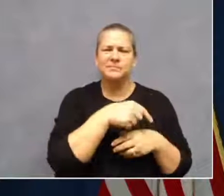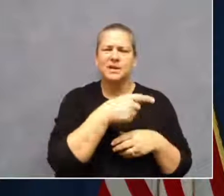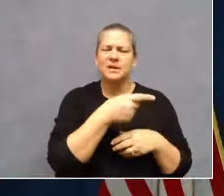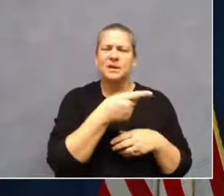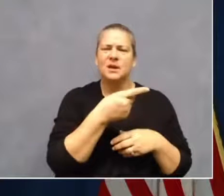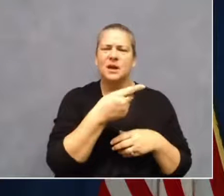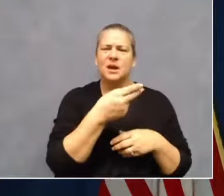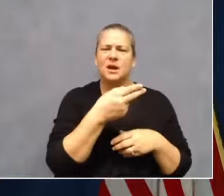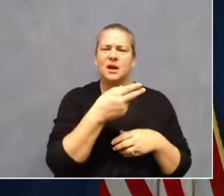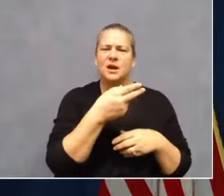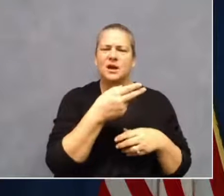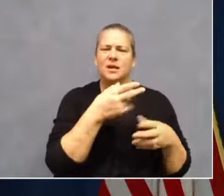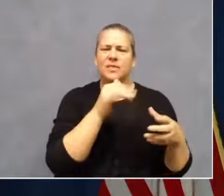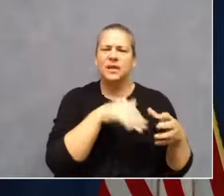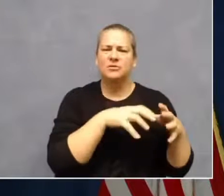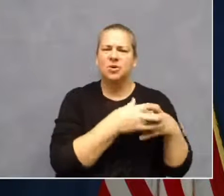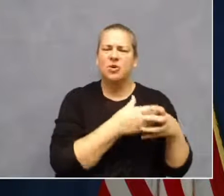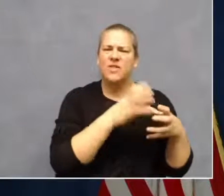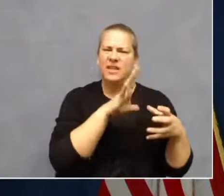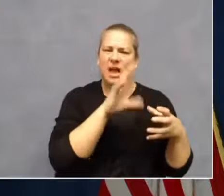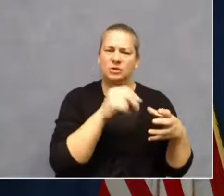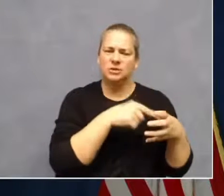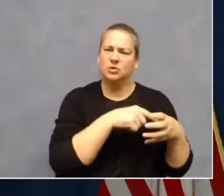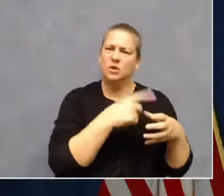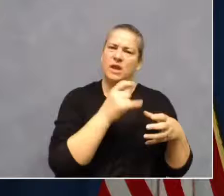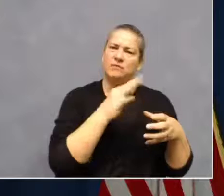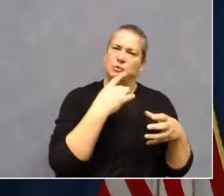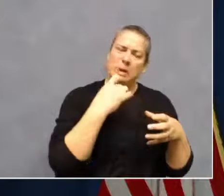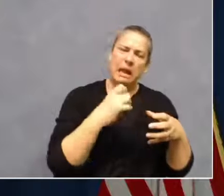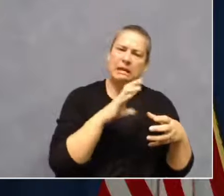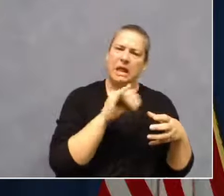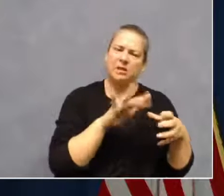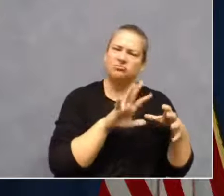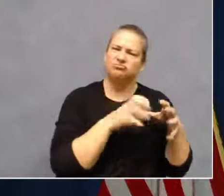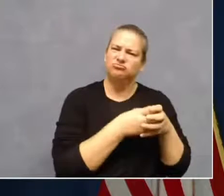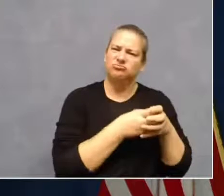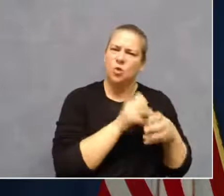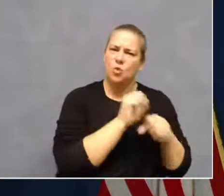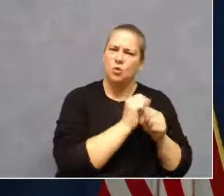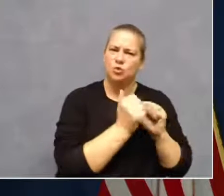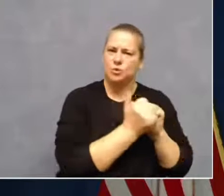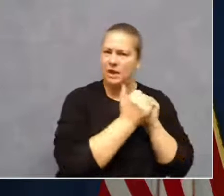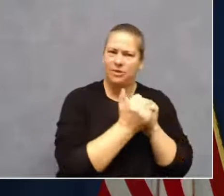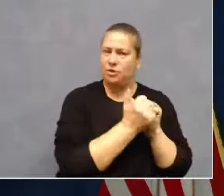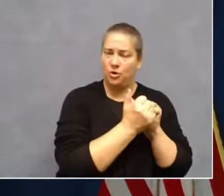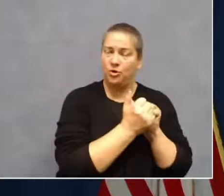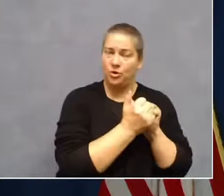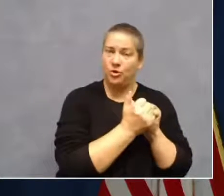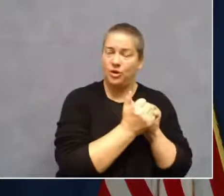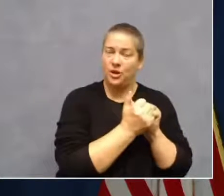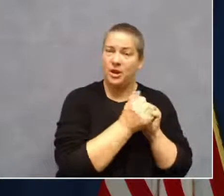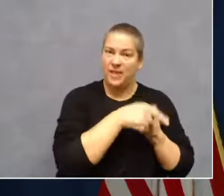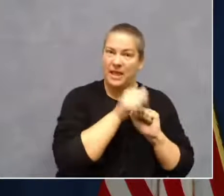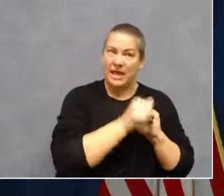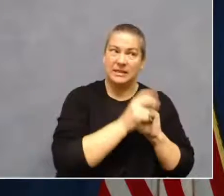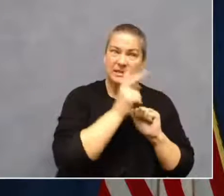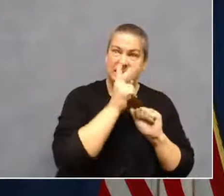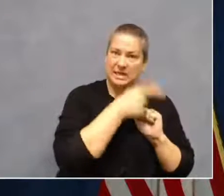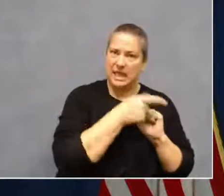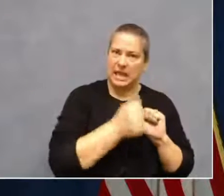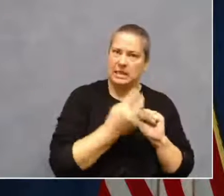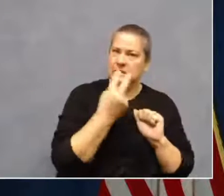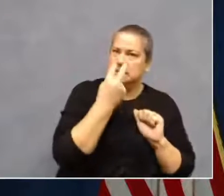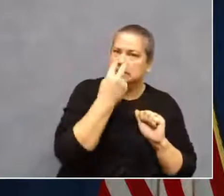the moment. But a chance for everybody to work together, and then they'll even be able to see the progress that's being made